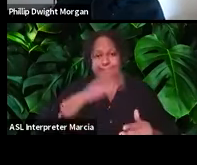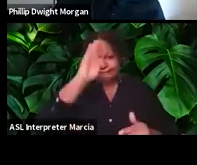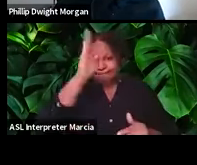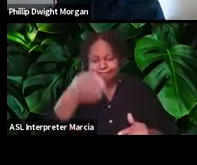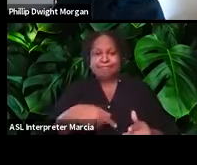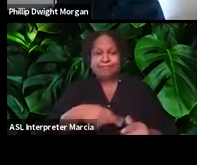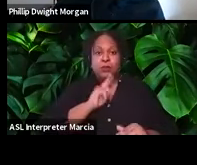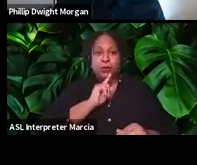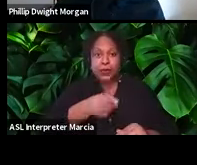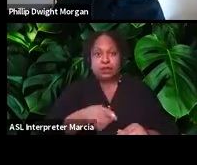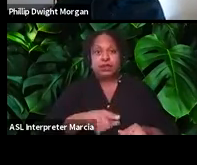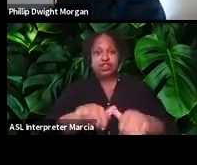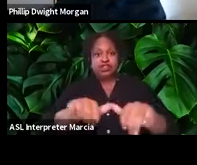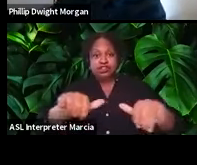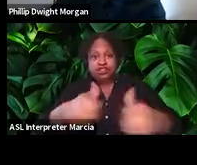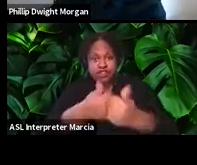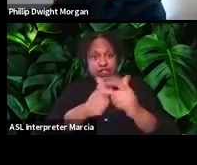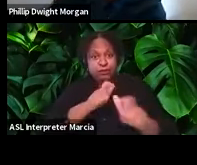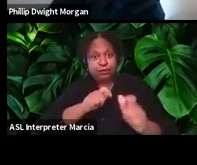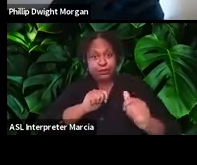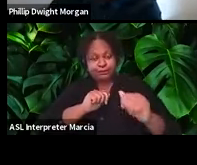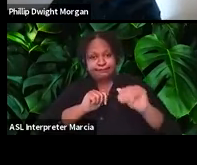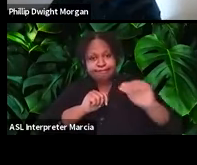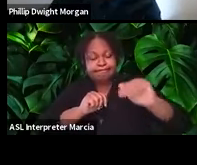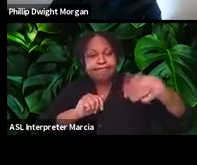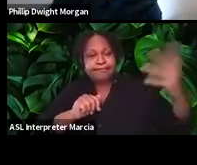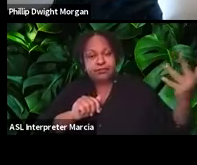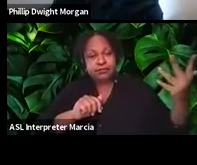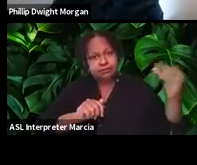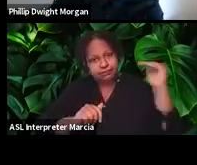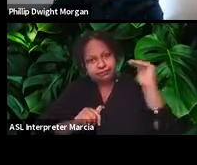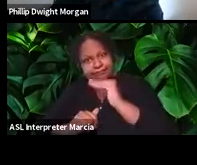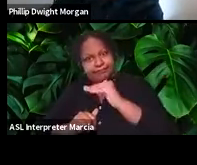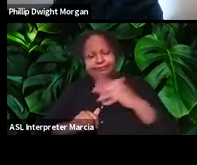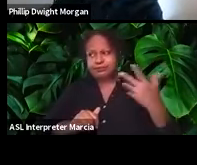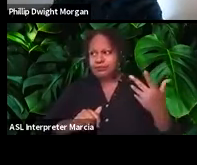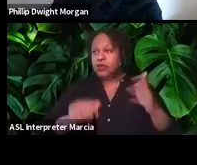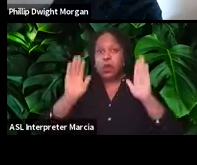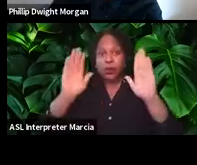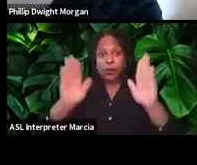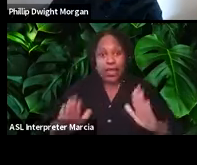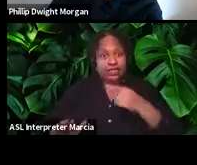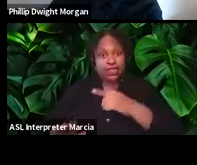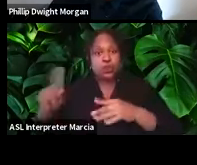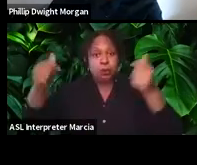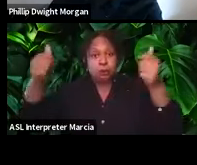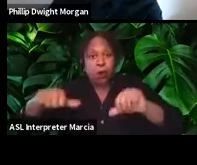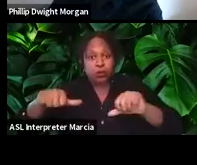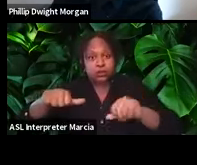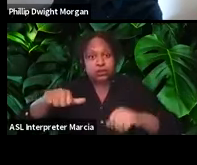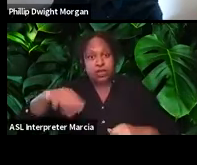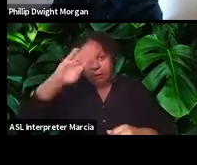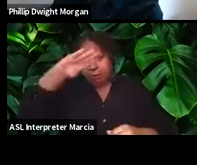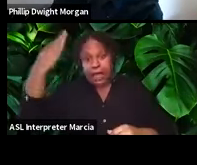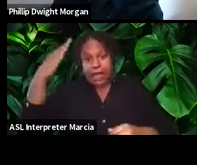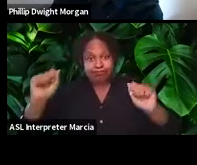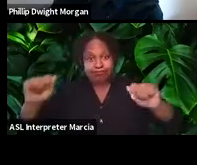really challenge people to say, look, great, you put a blackout on